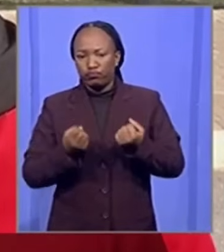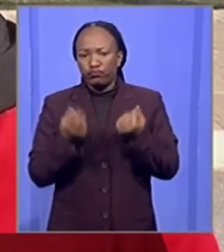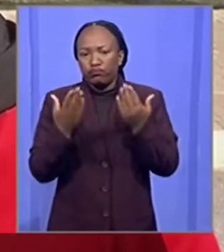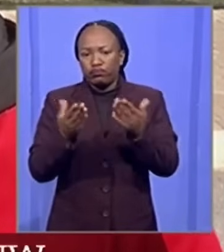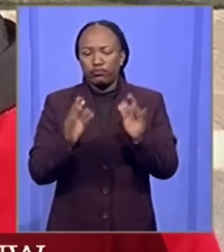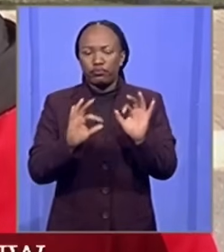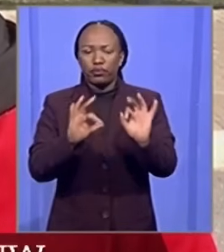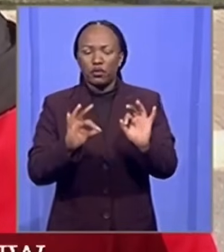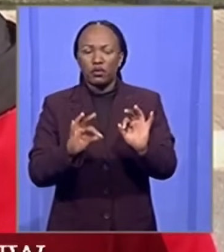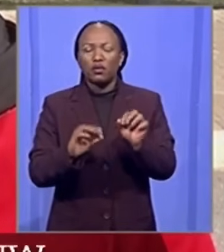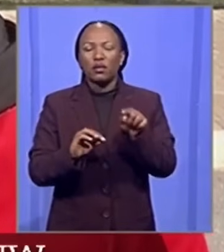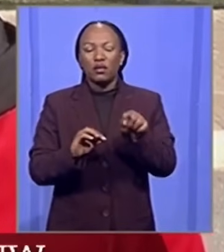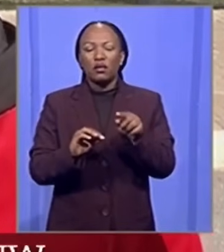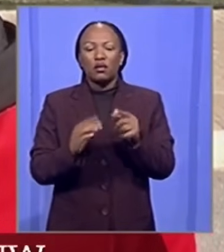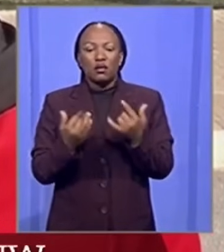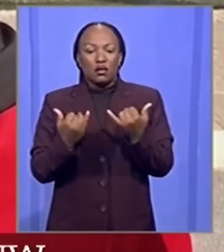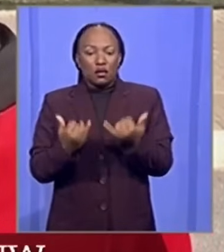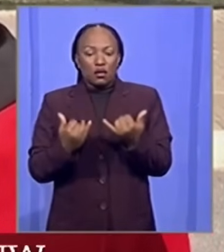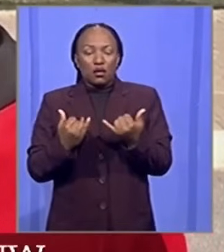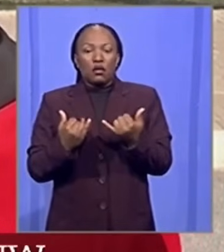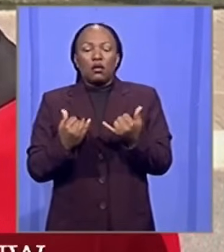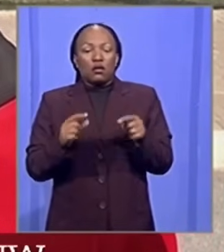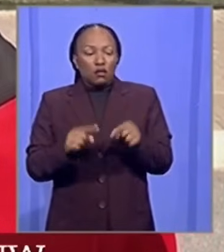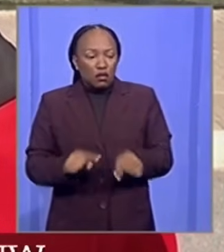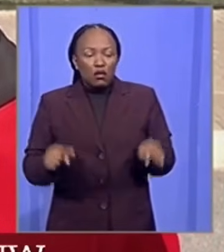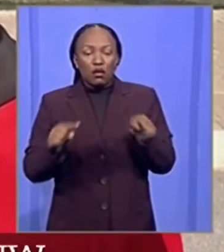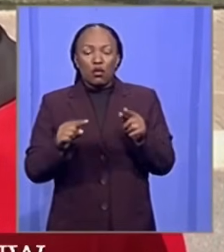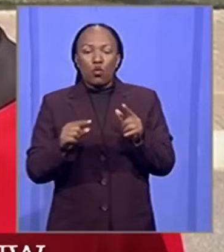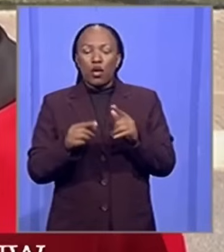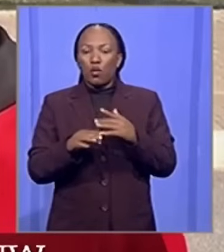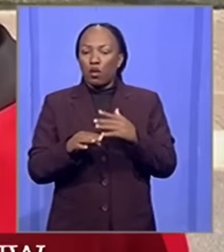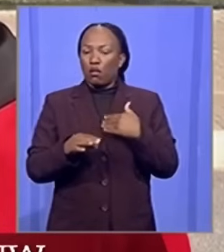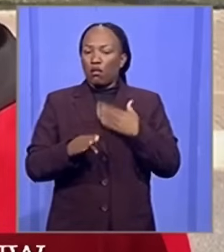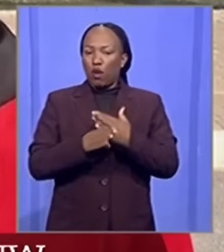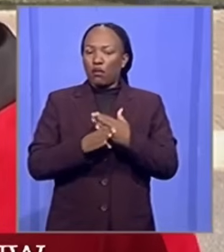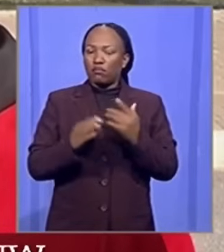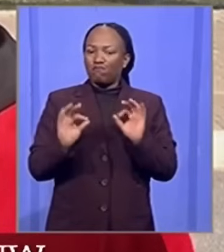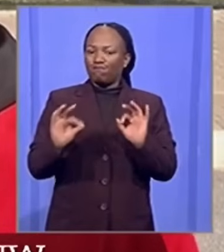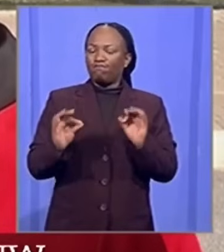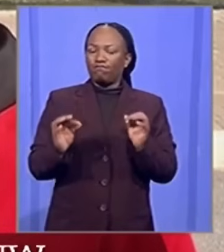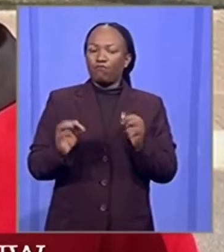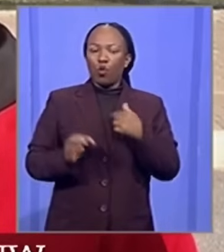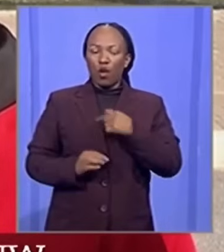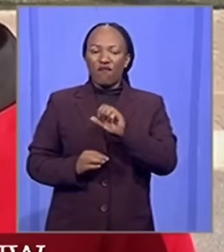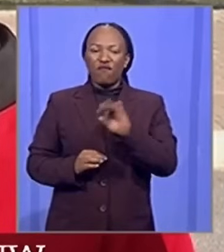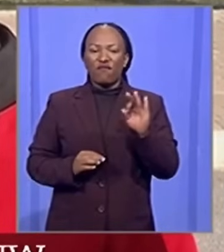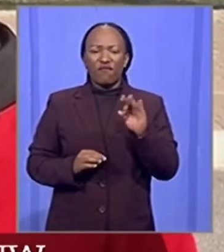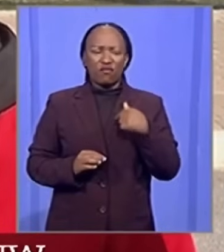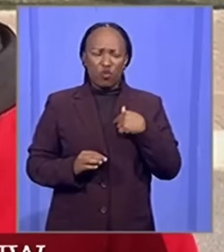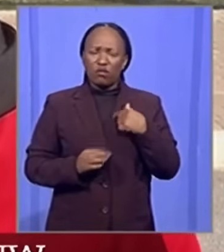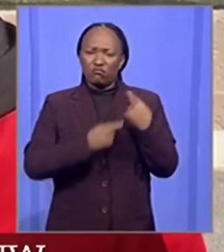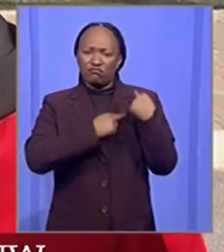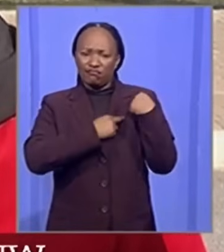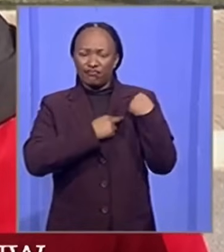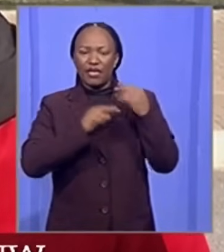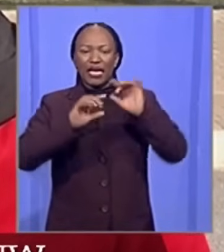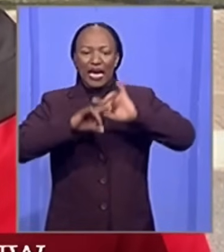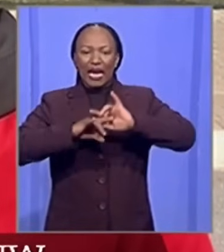ebile re tlo netefatsa gore mmereko o iriwa ka botswa pele. So as the EFF were quite clear, our mandate is clear that there must be